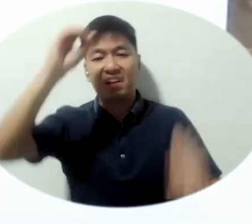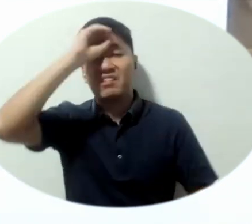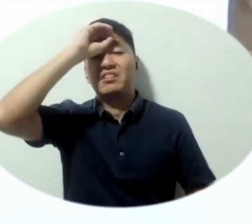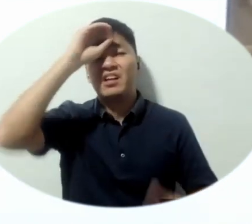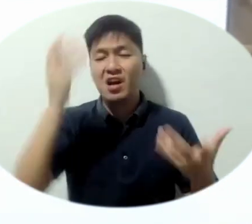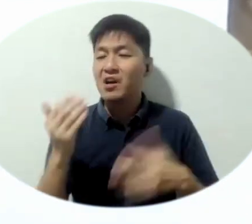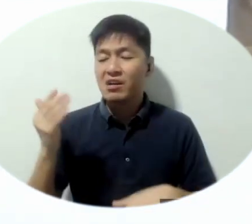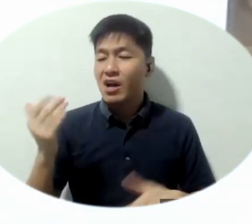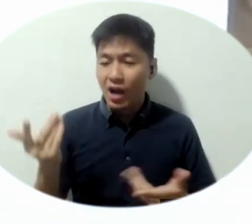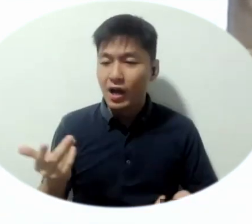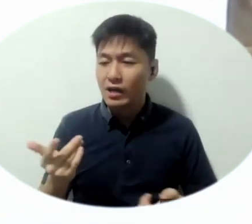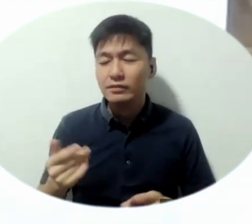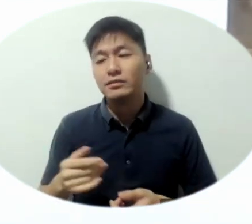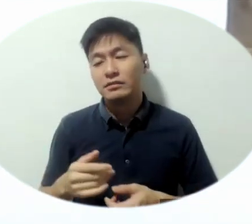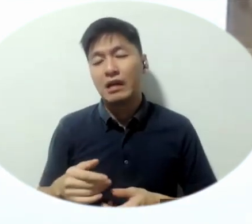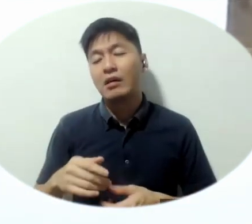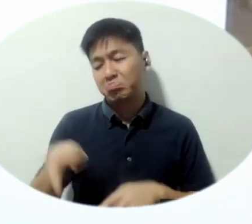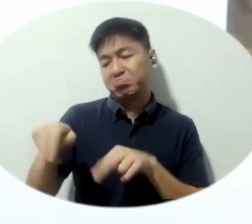patient, and